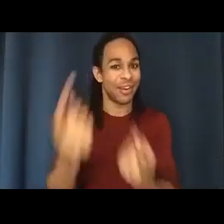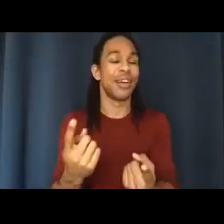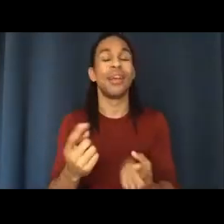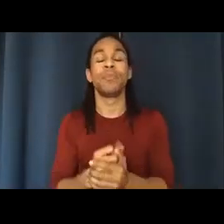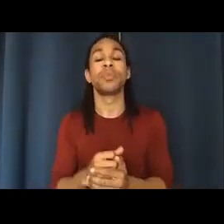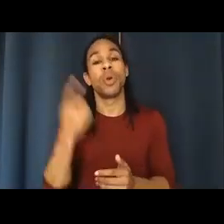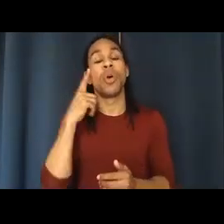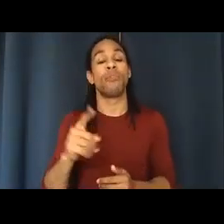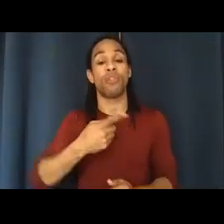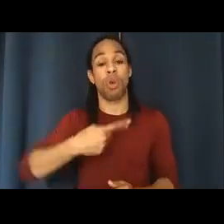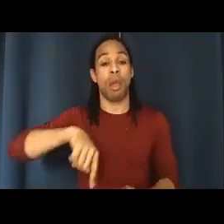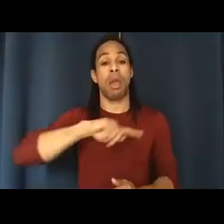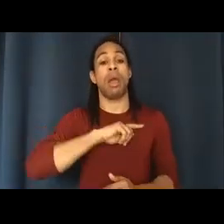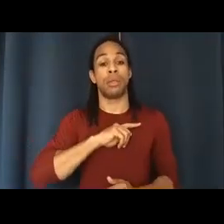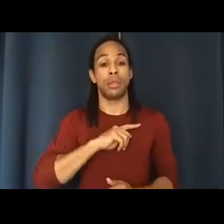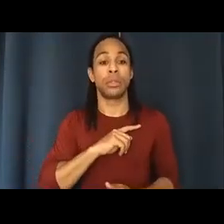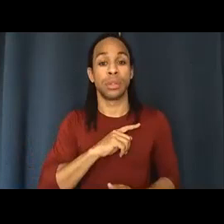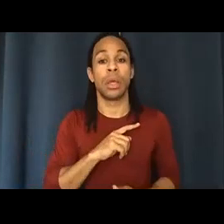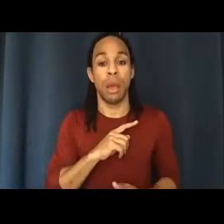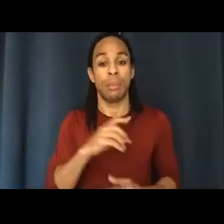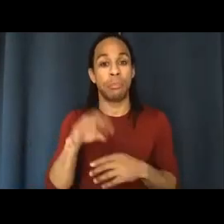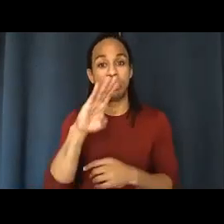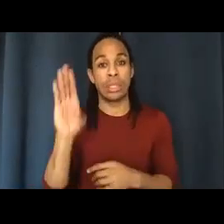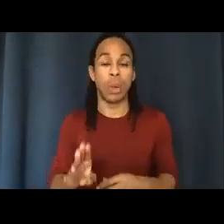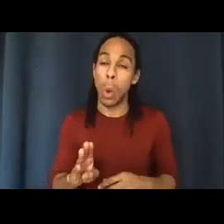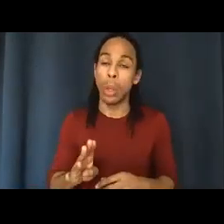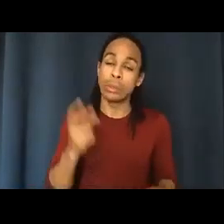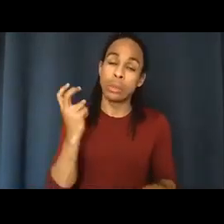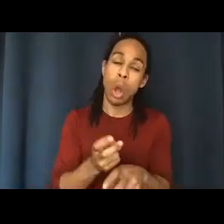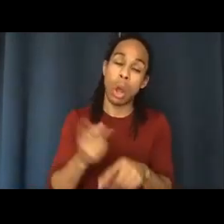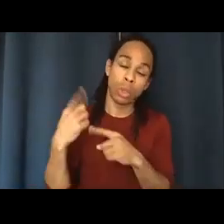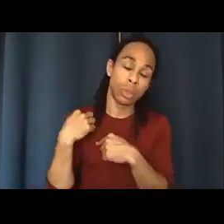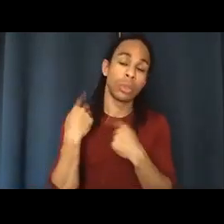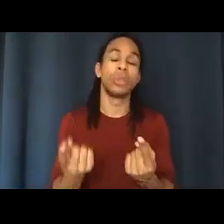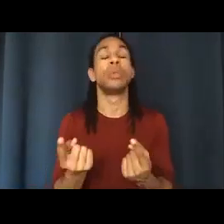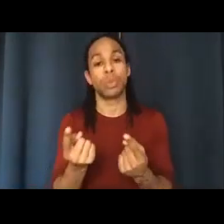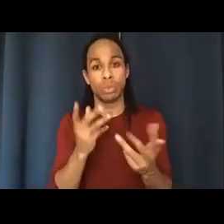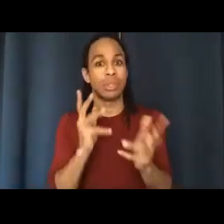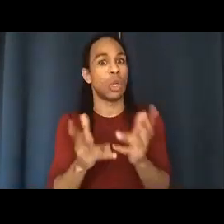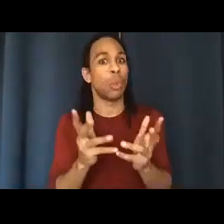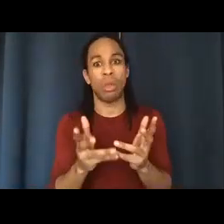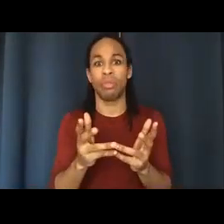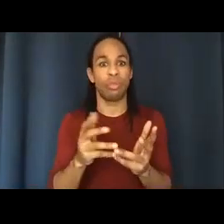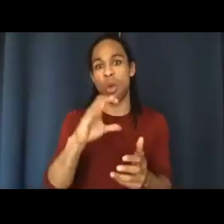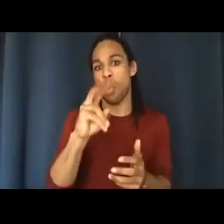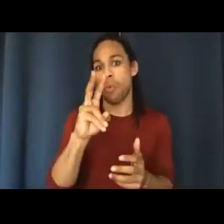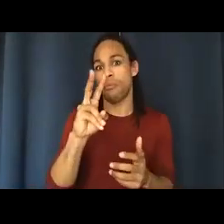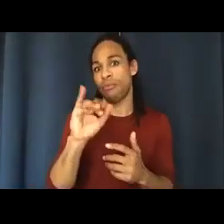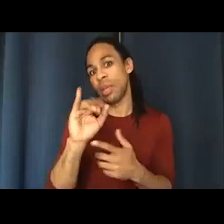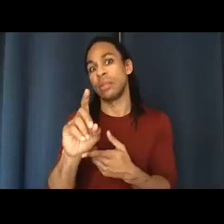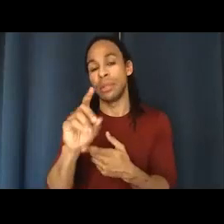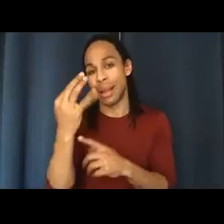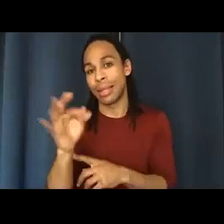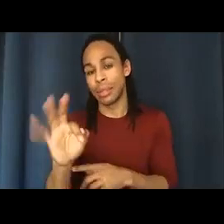from CONAC, it's been quite hard to deal with this matter of COVID. But I'd like to